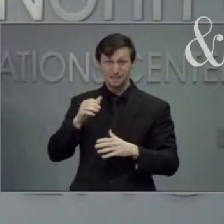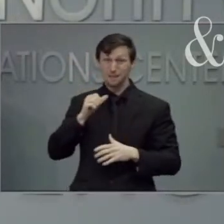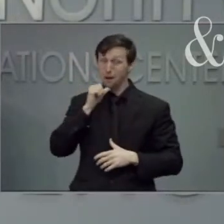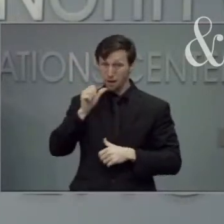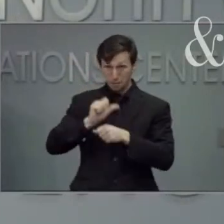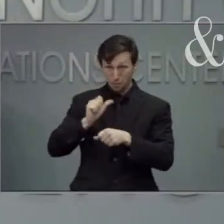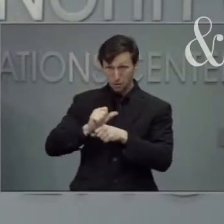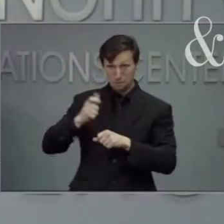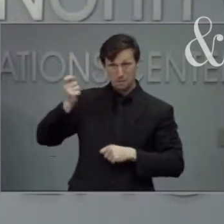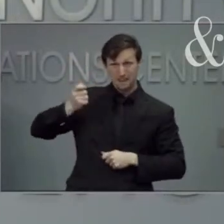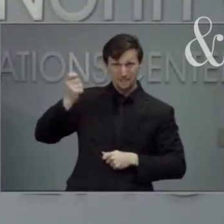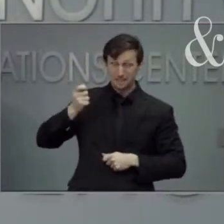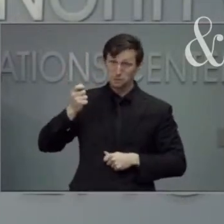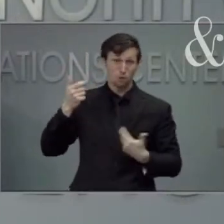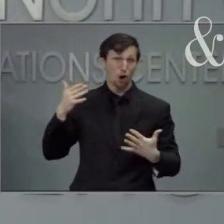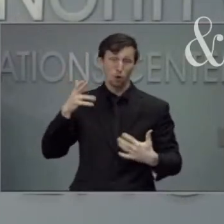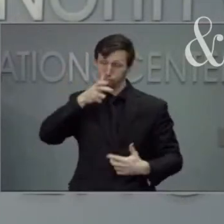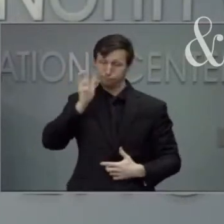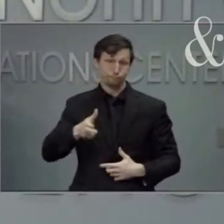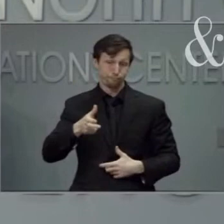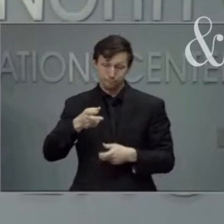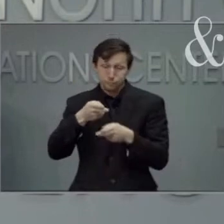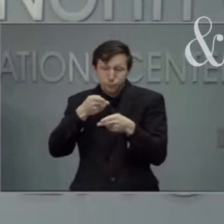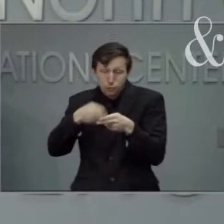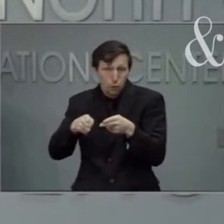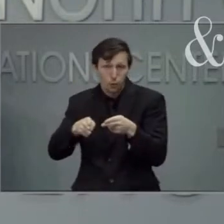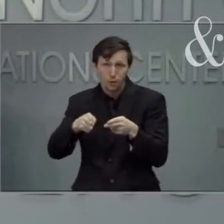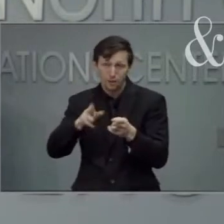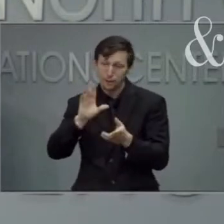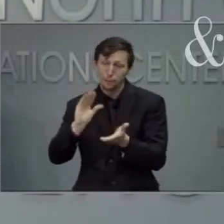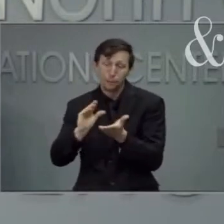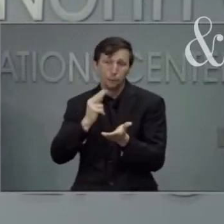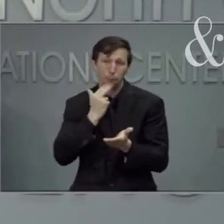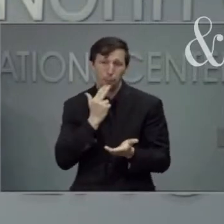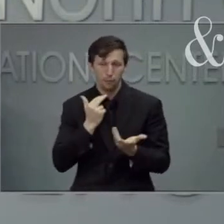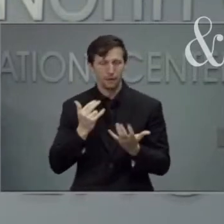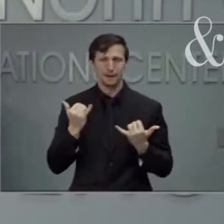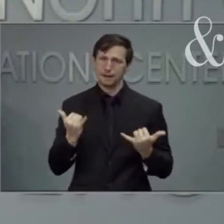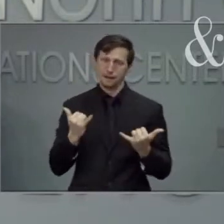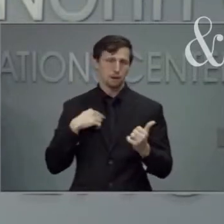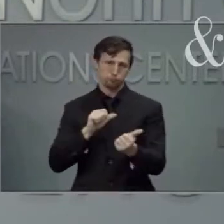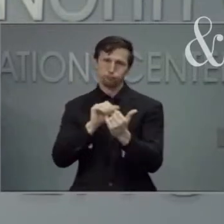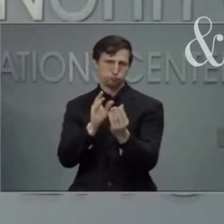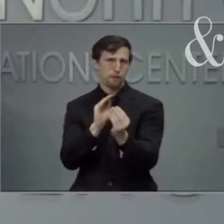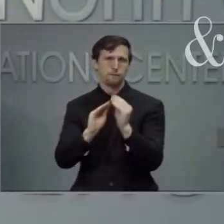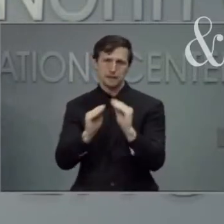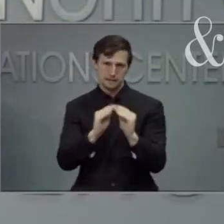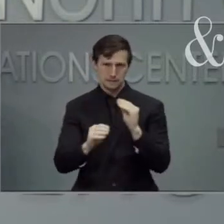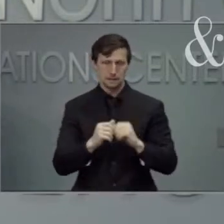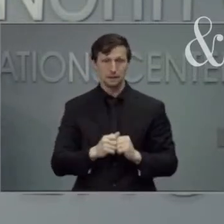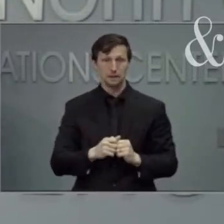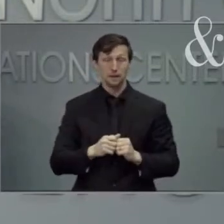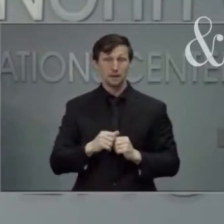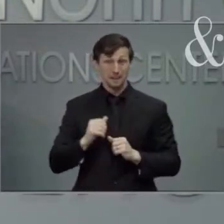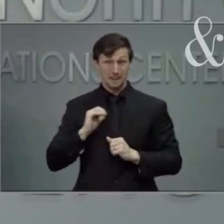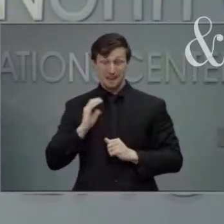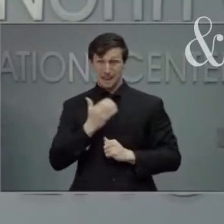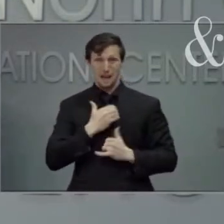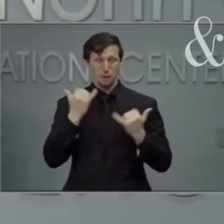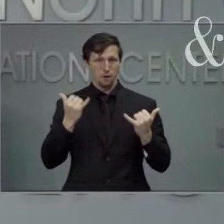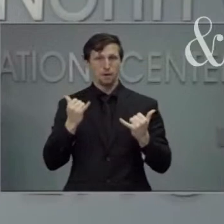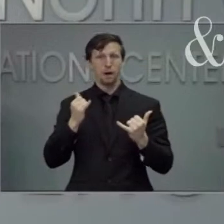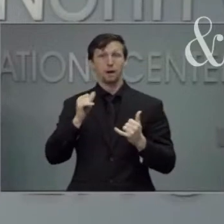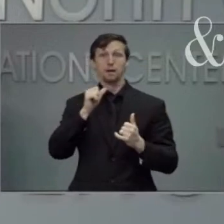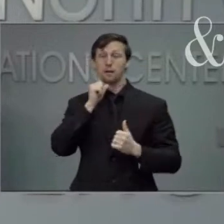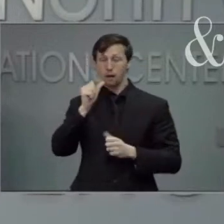country. Now's the time to fix this and provide a real safety net. North Carolina's massive unemployment insurance